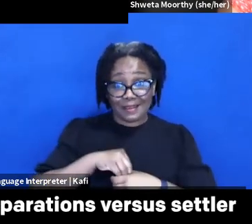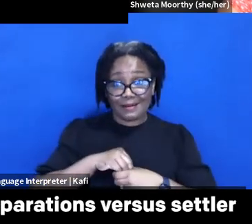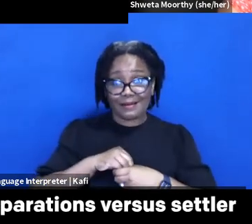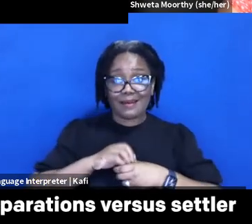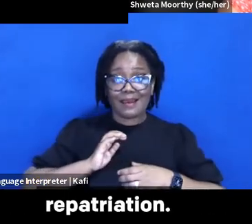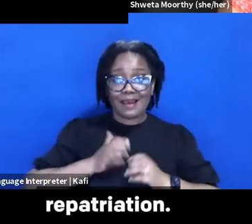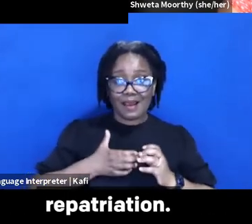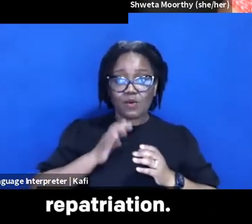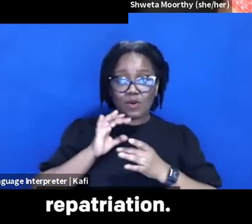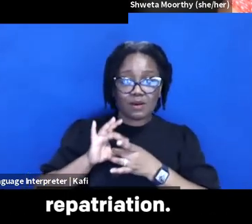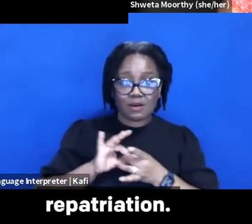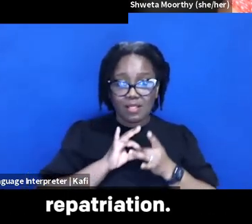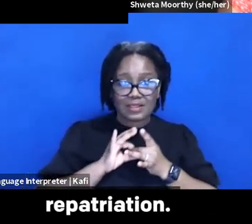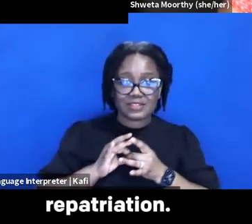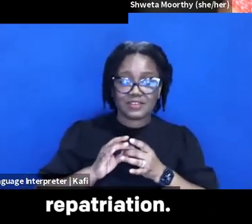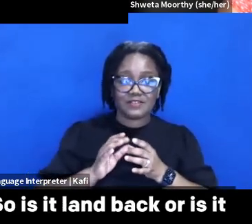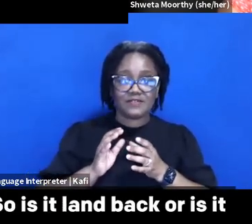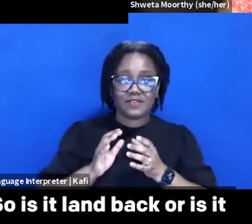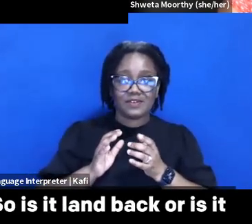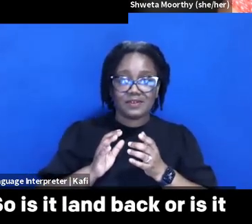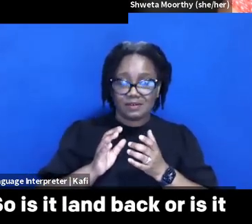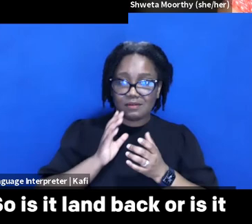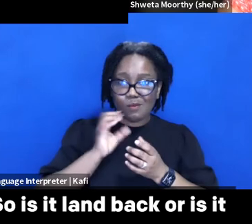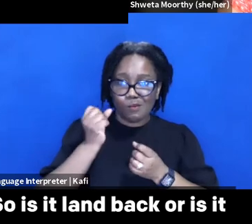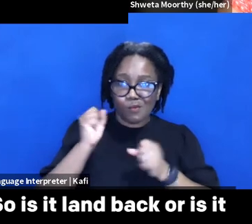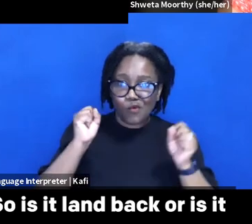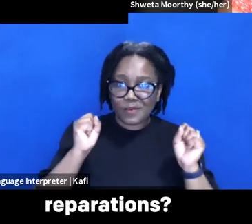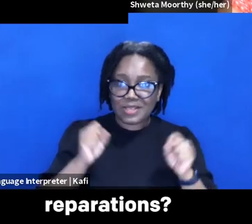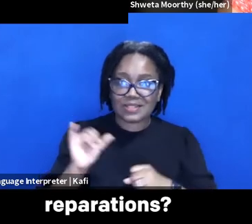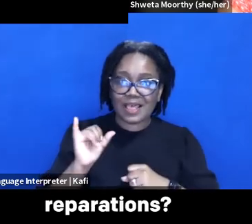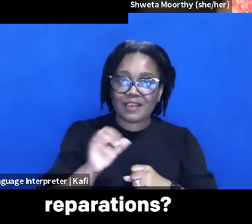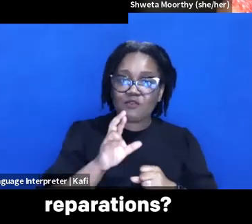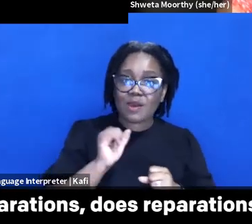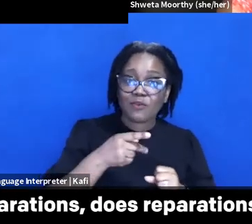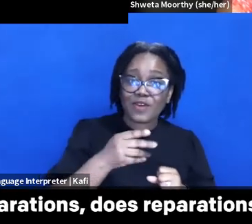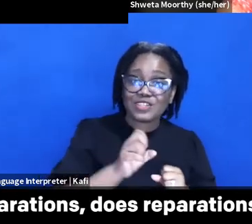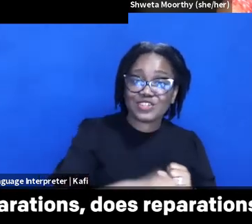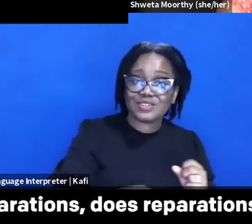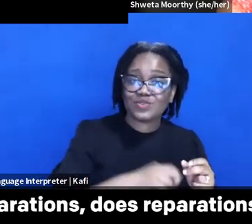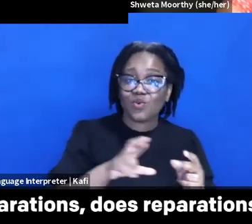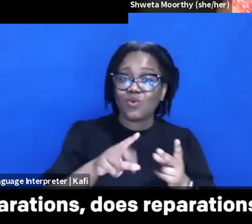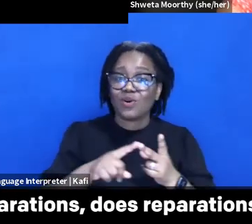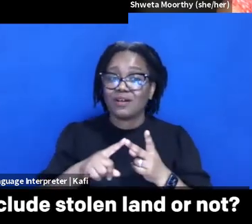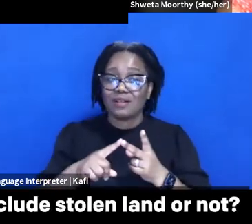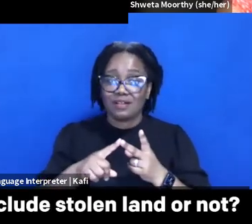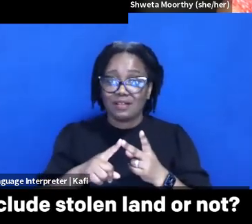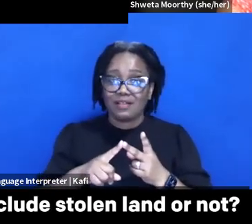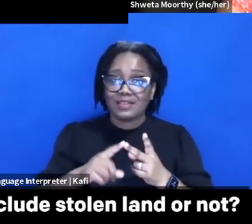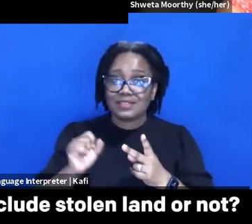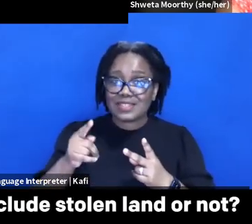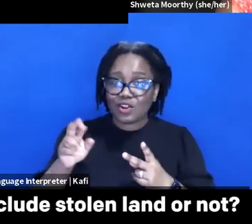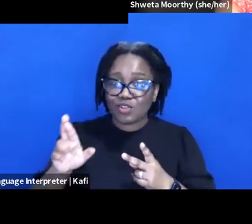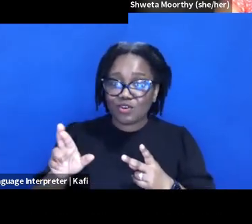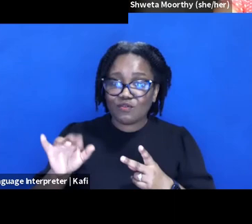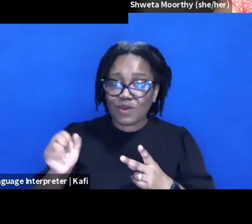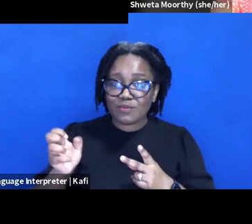versus settler repatriation. So is it land back or is it reparations? Reparations, does reparations include stolen land